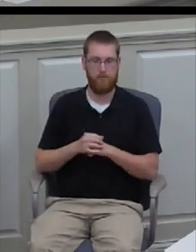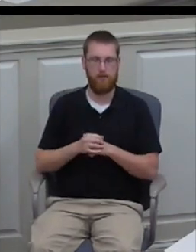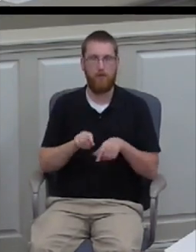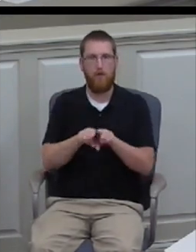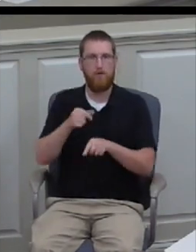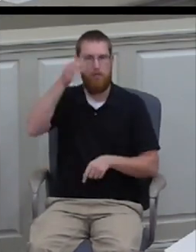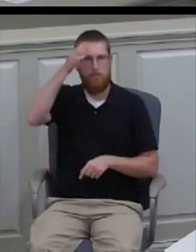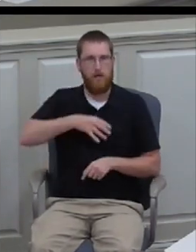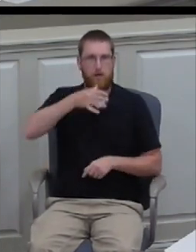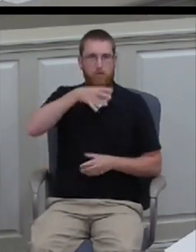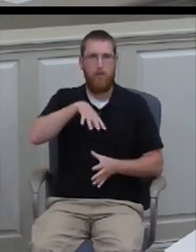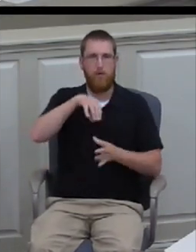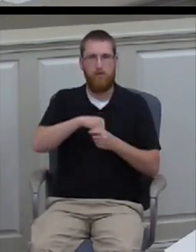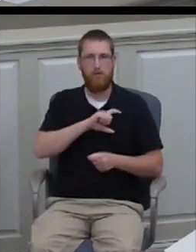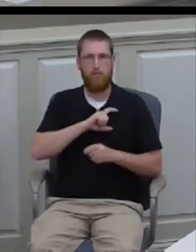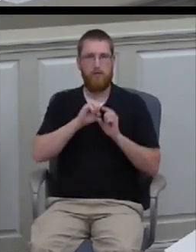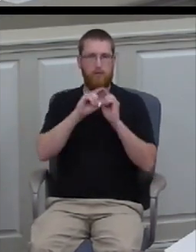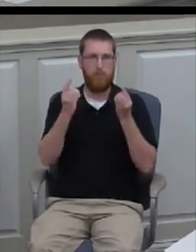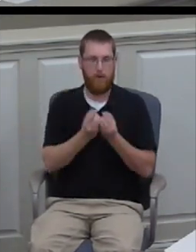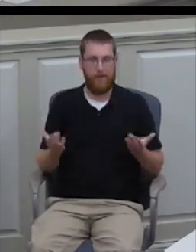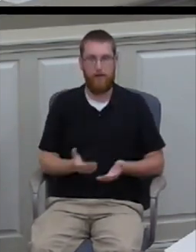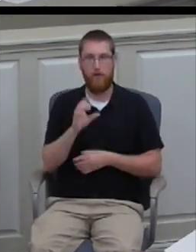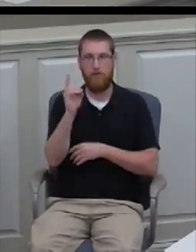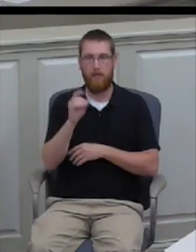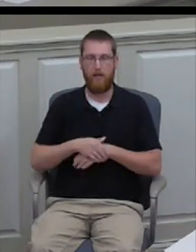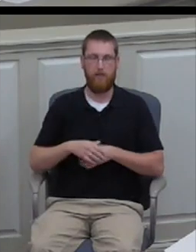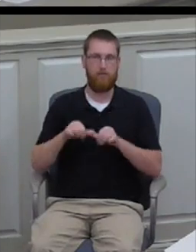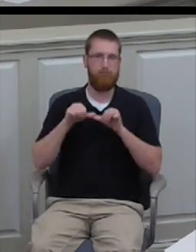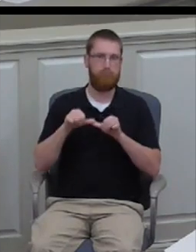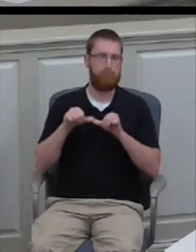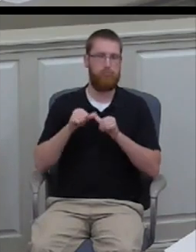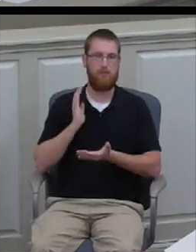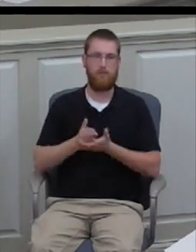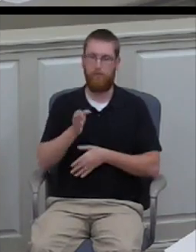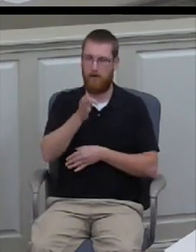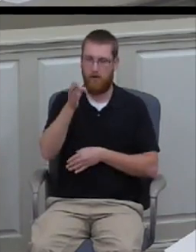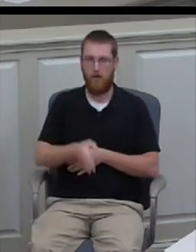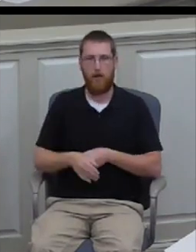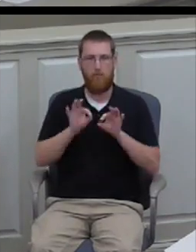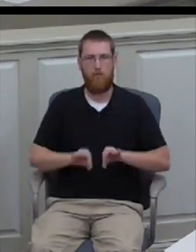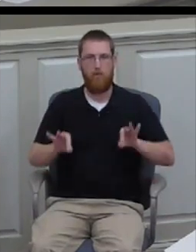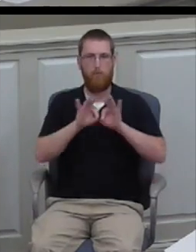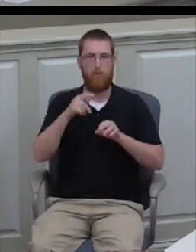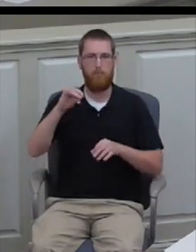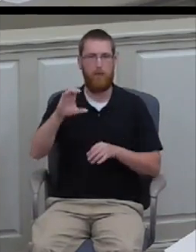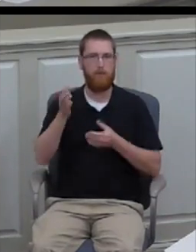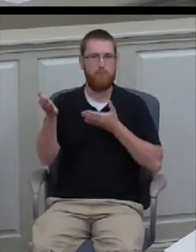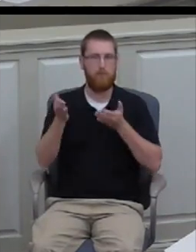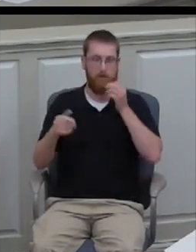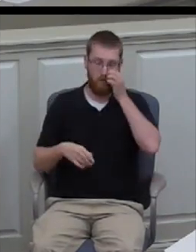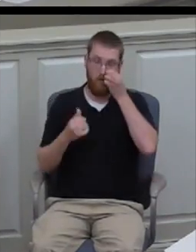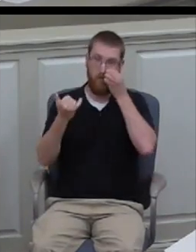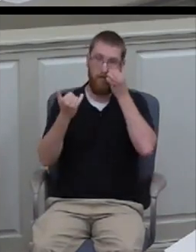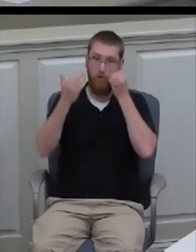women of the law enforcement agency of the city of Danville unceasingly provide a vital public service, now therefore